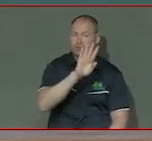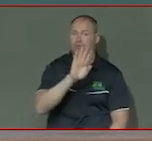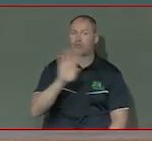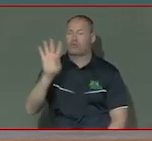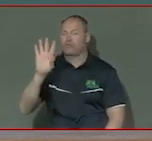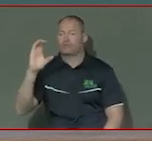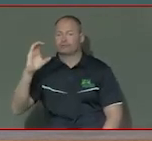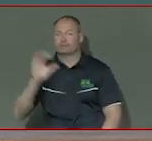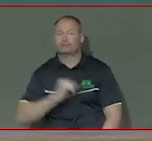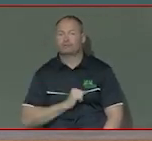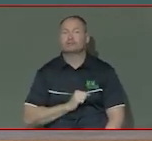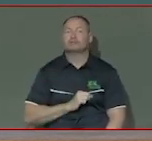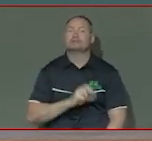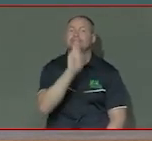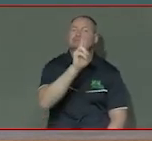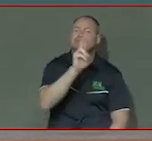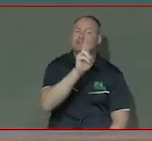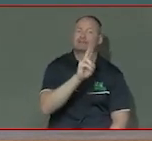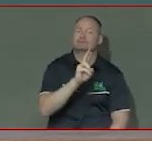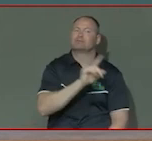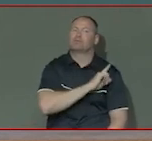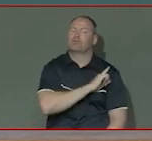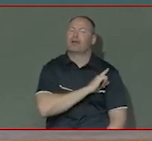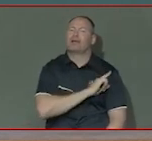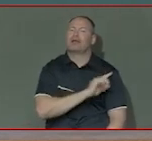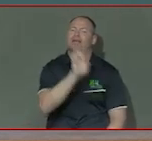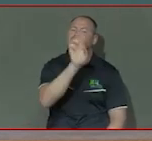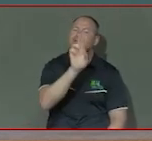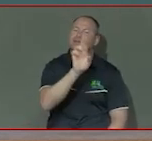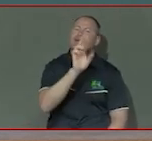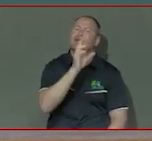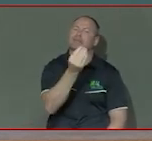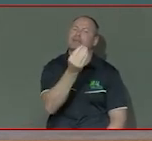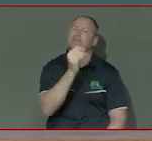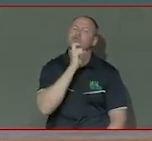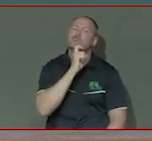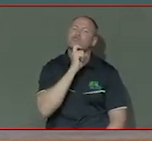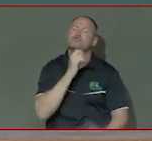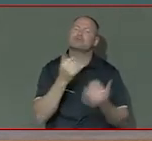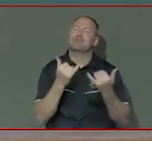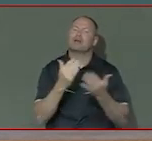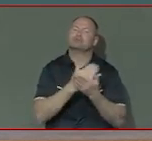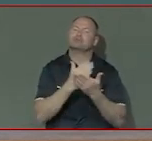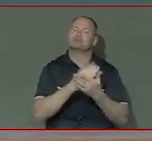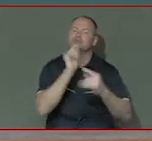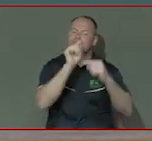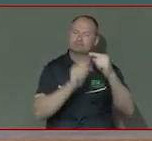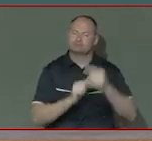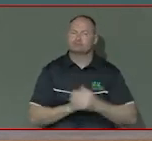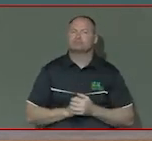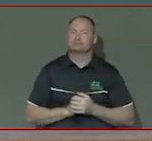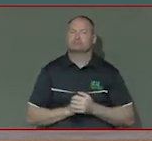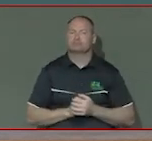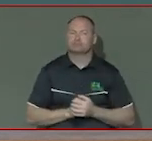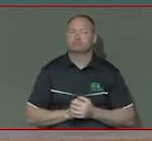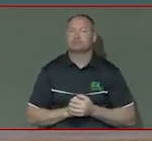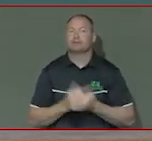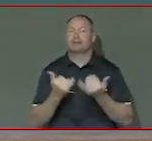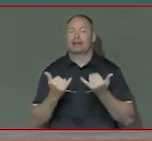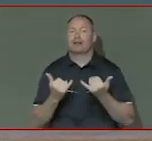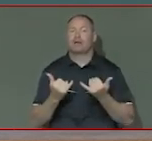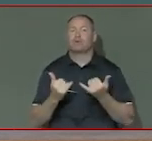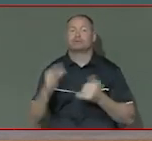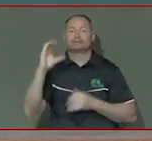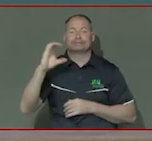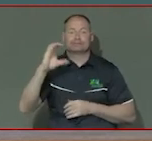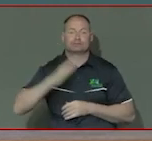That's rand, because you took the rand figure and divided by the number of shares. If you want the cents, we have to multiply